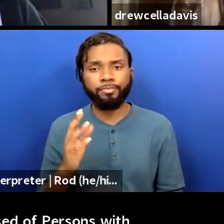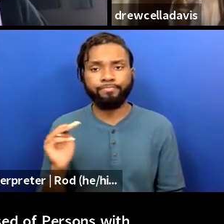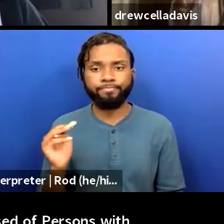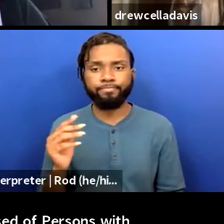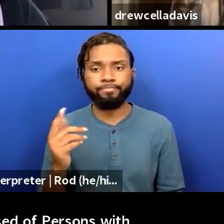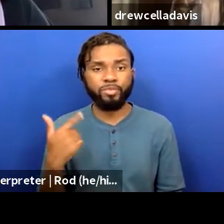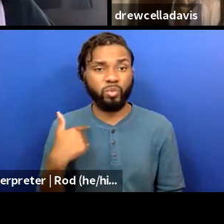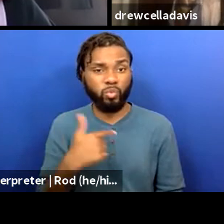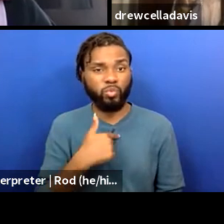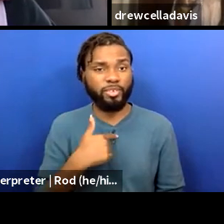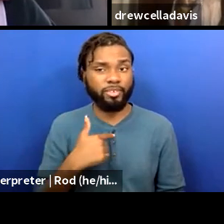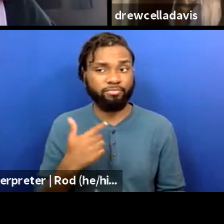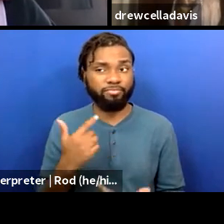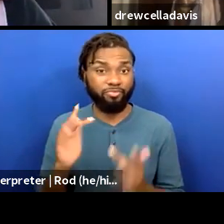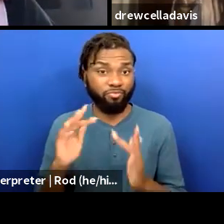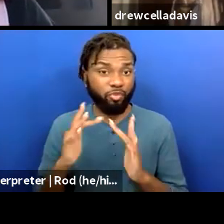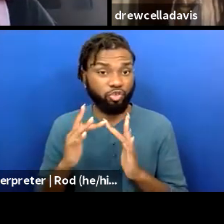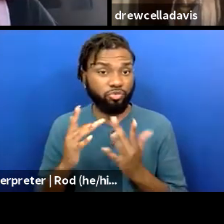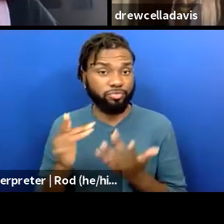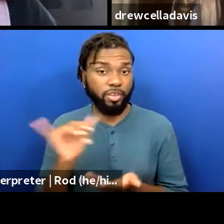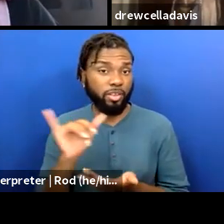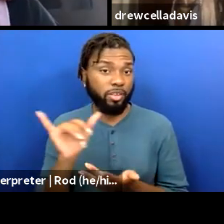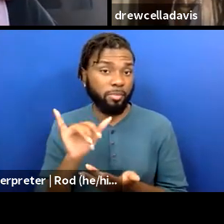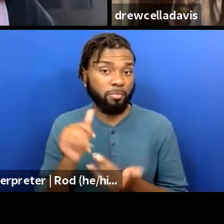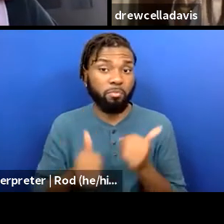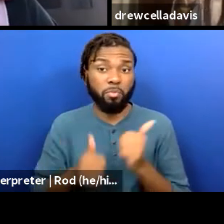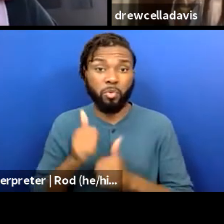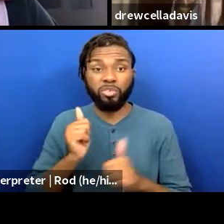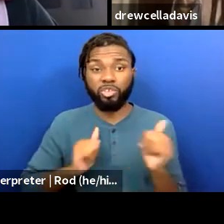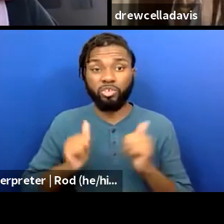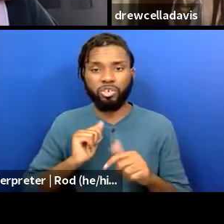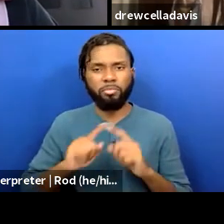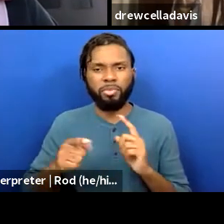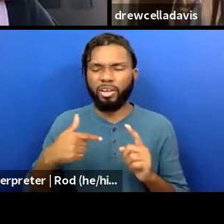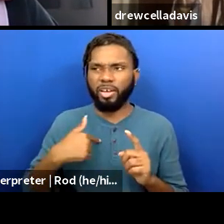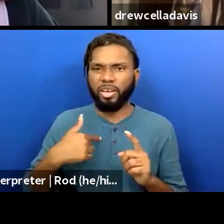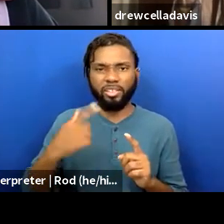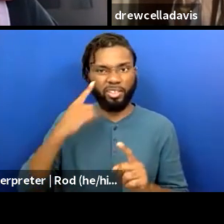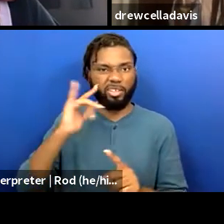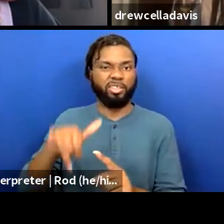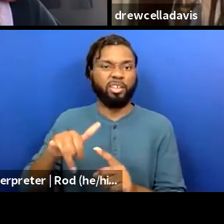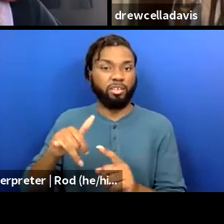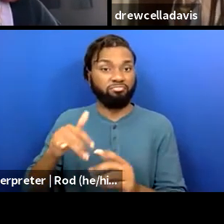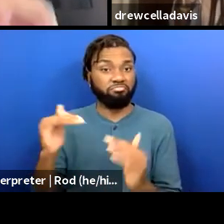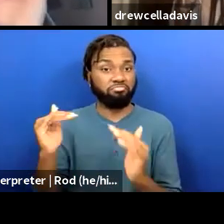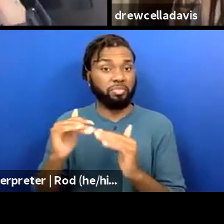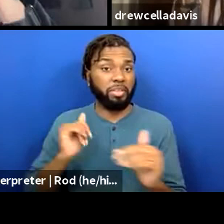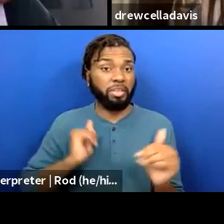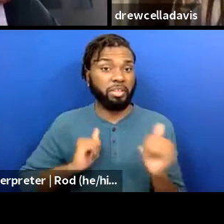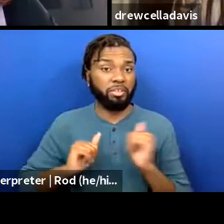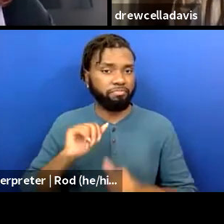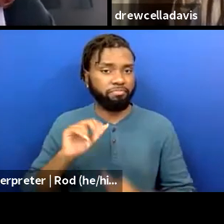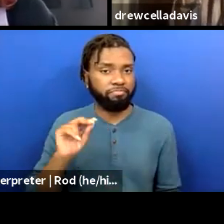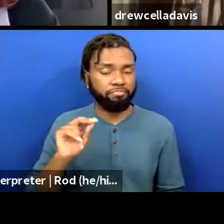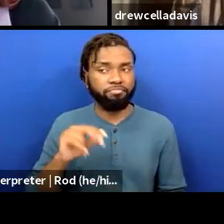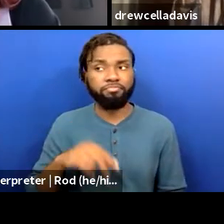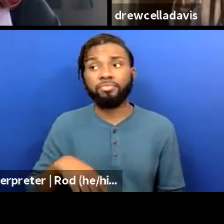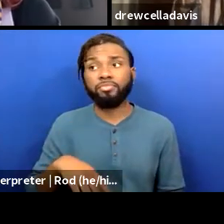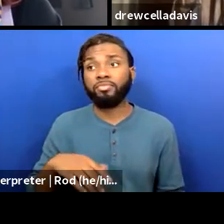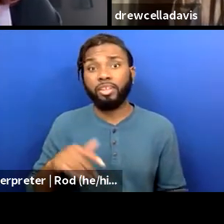We're virtual, like most theaters, but I don't think of that as theater. For me, theater